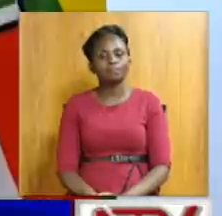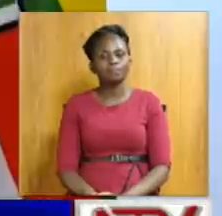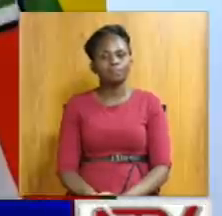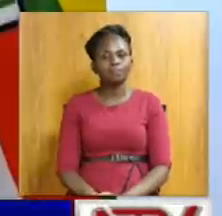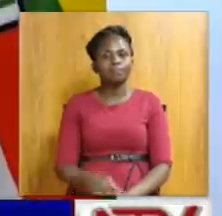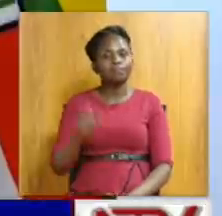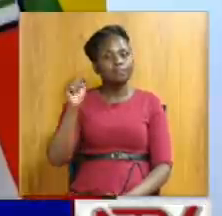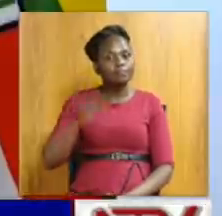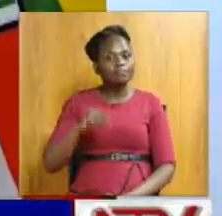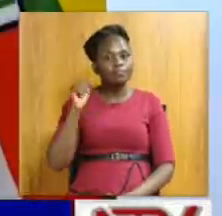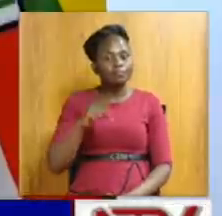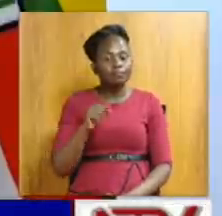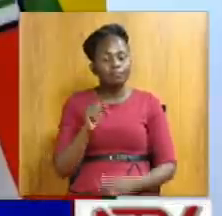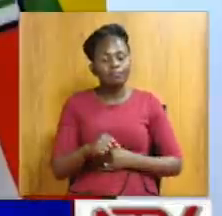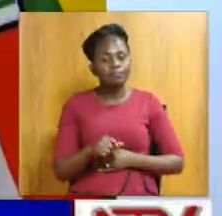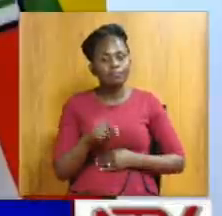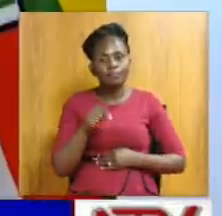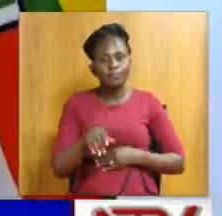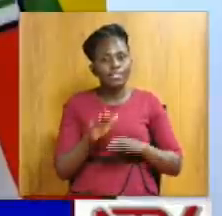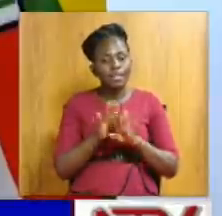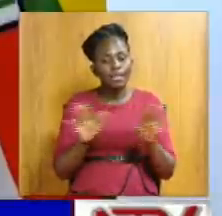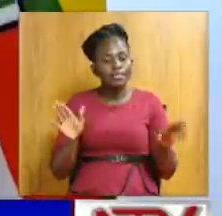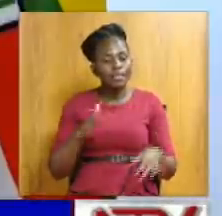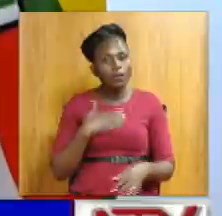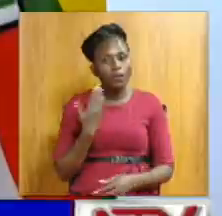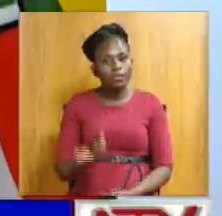Hii ni inchi yetu.